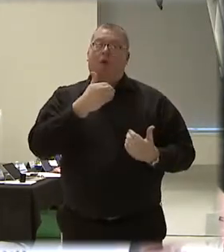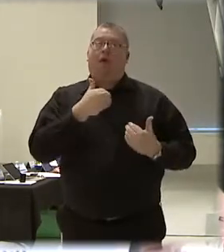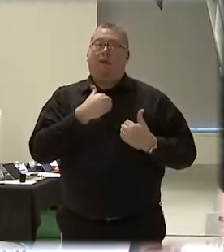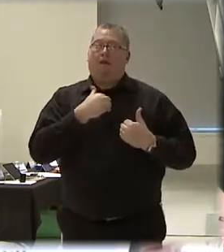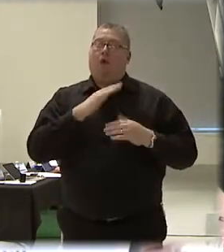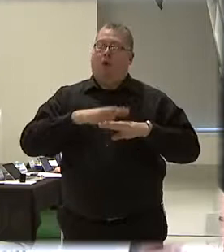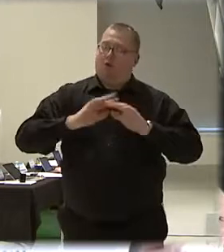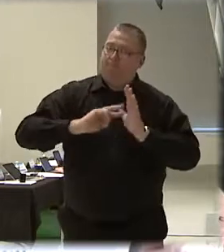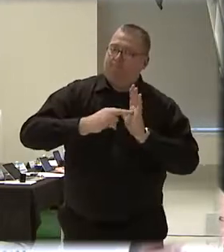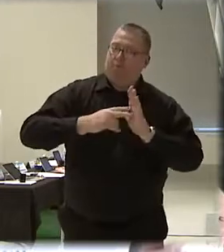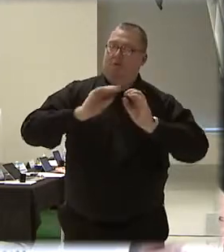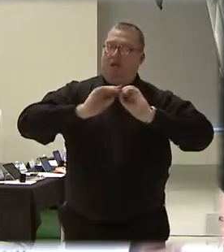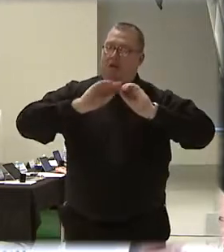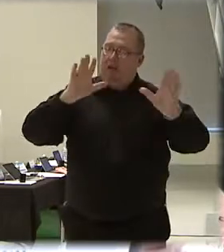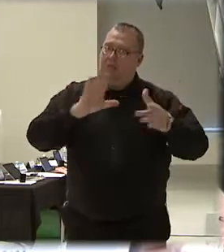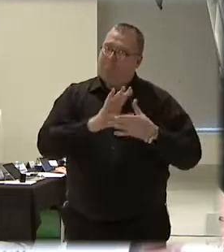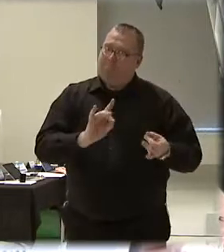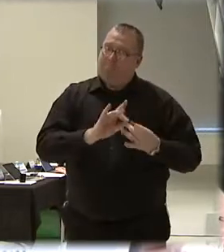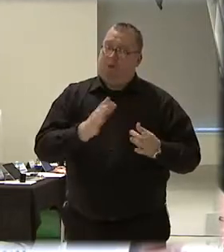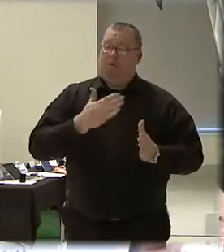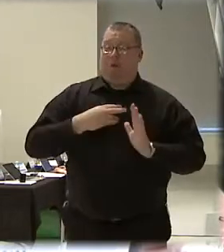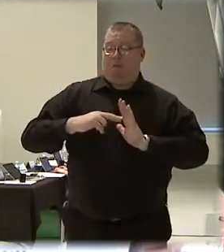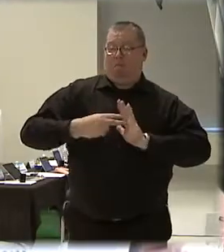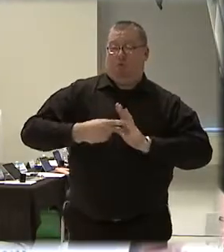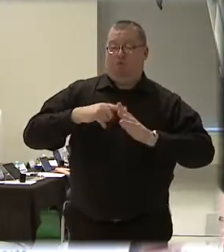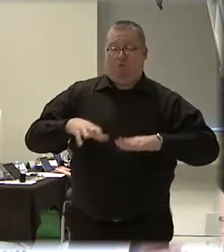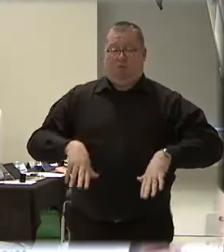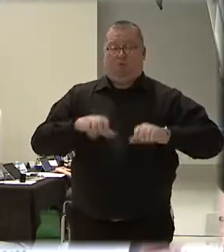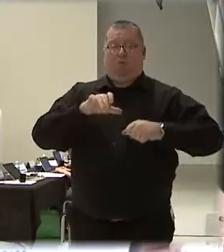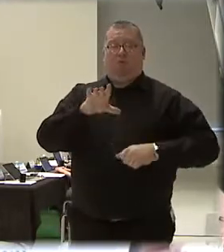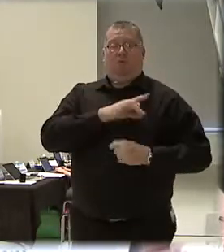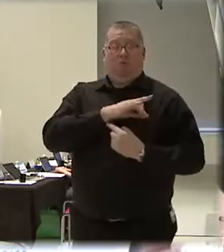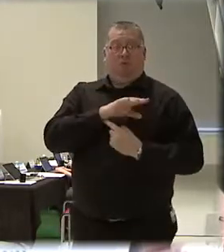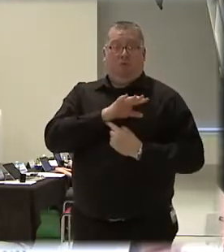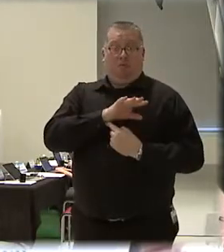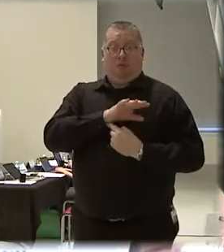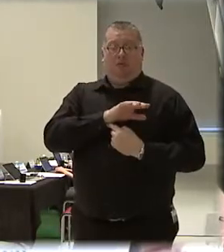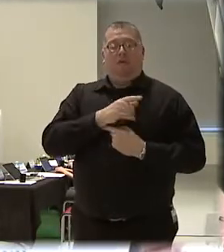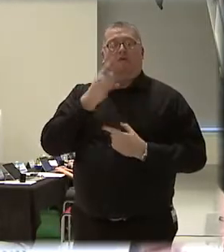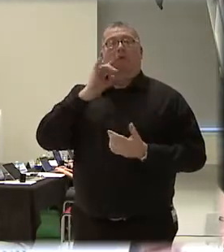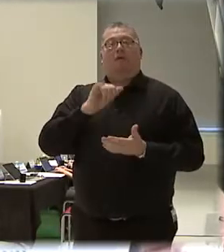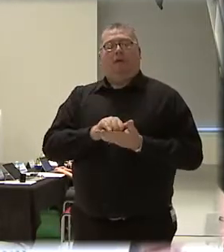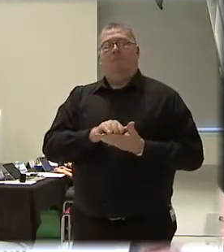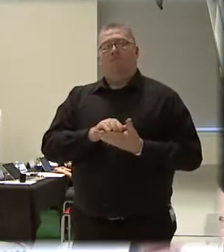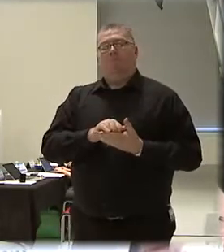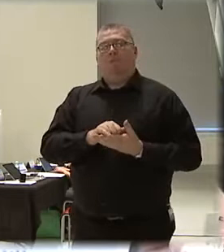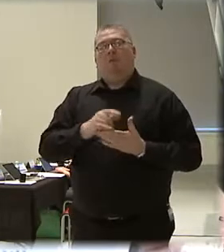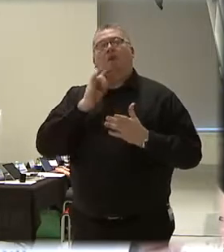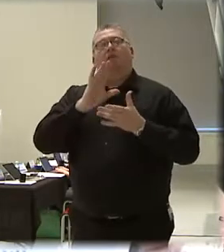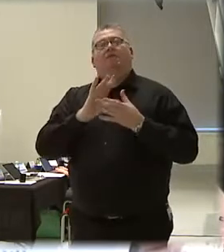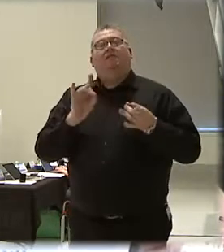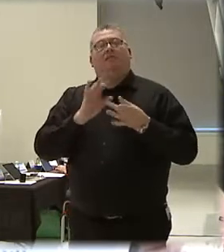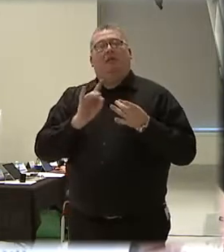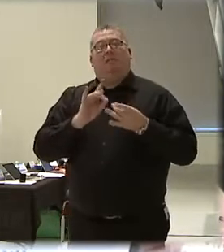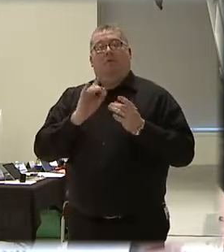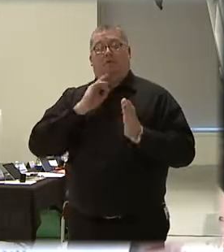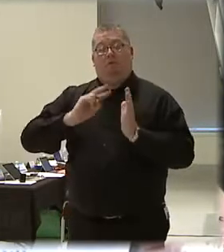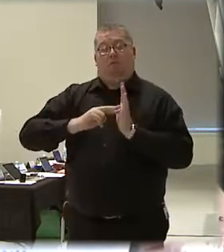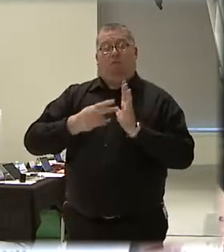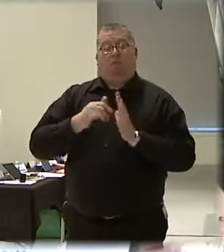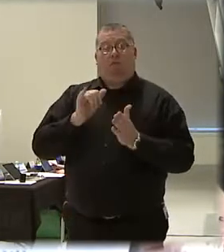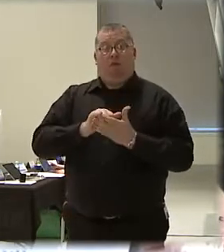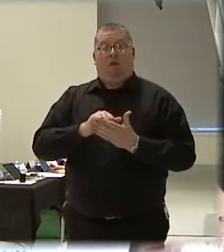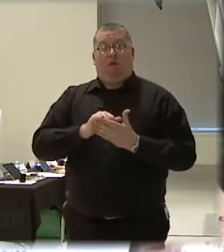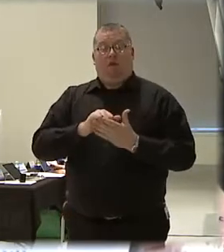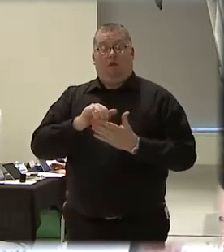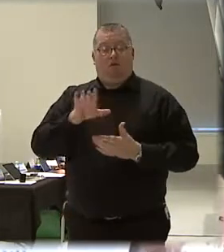deliberate, clear statement of their purpose for adopting BWCs. So for example, a statement of purpose that BWCs aren't going to